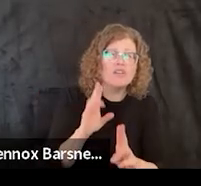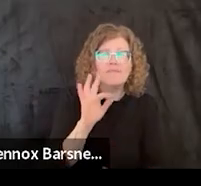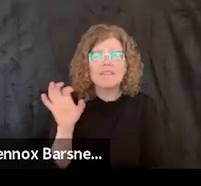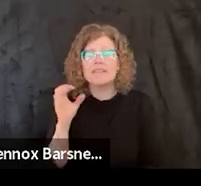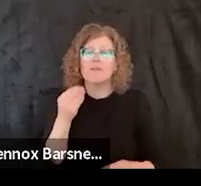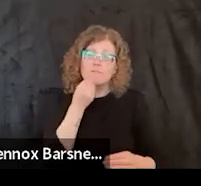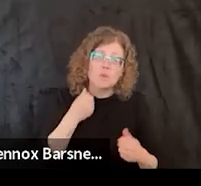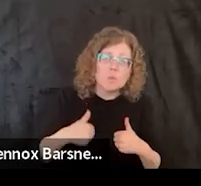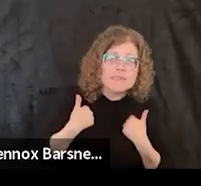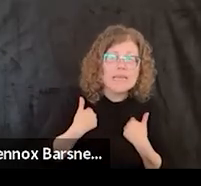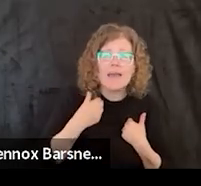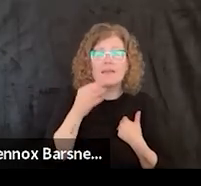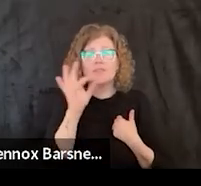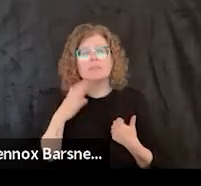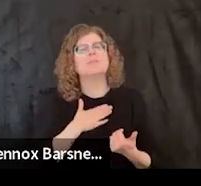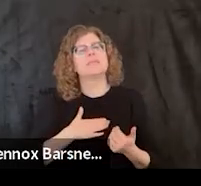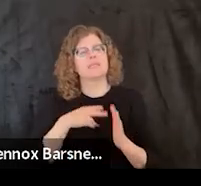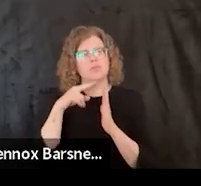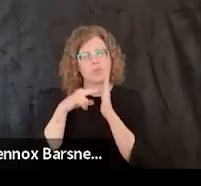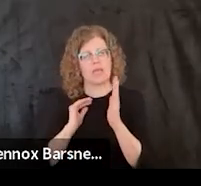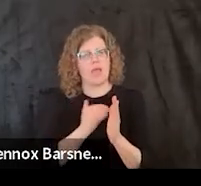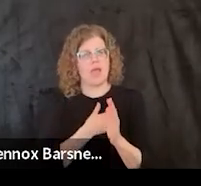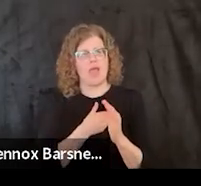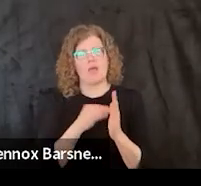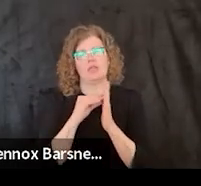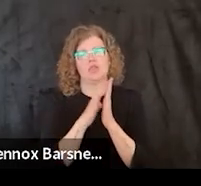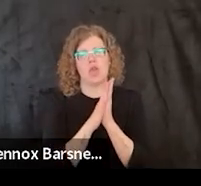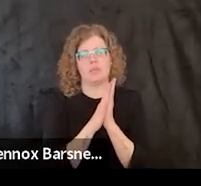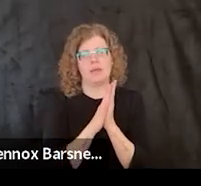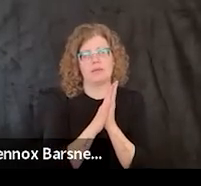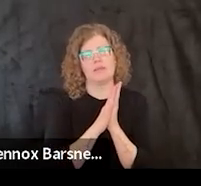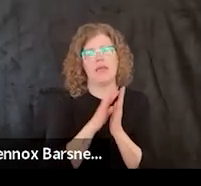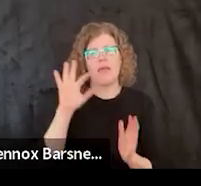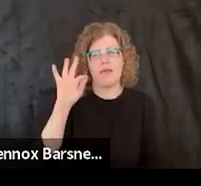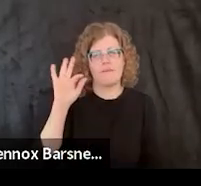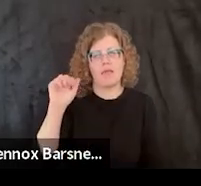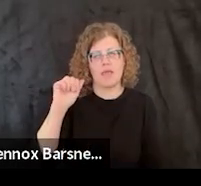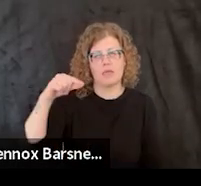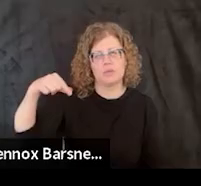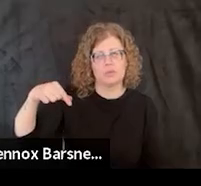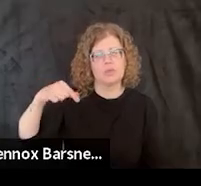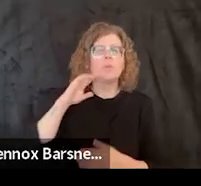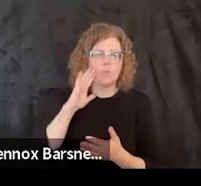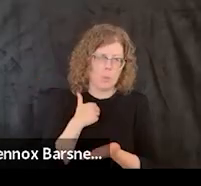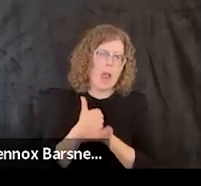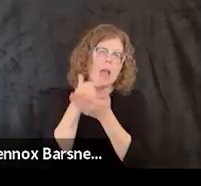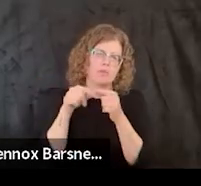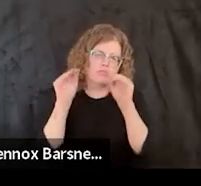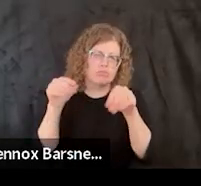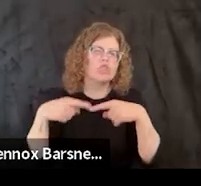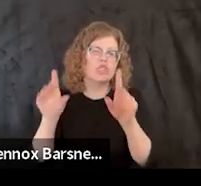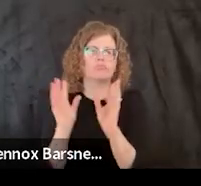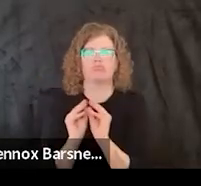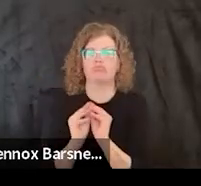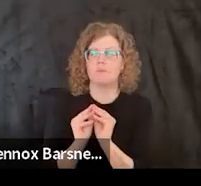helpful FAQs, where we define each of these terms in the glossary, and where we also share a write-up of